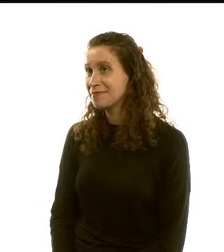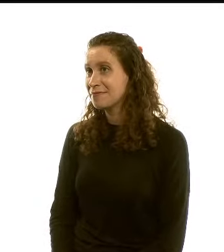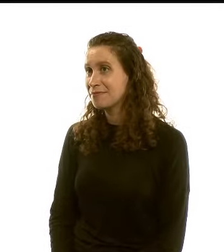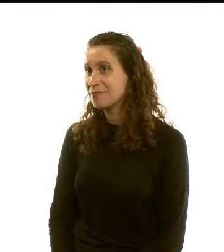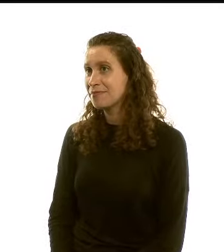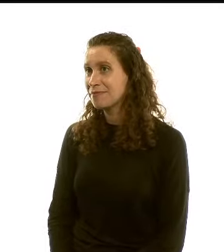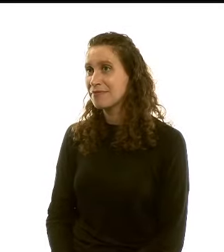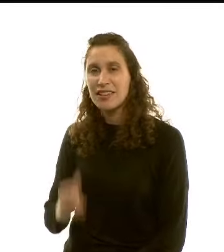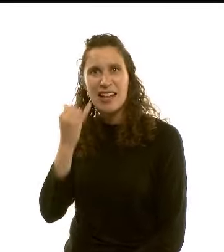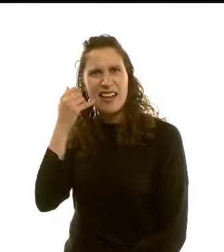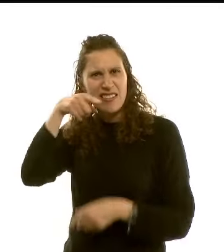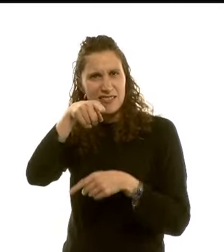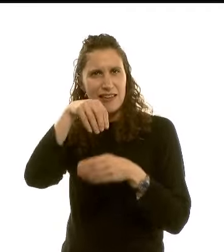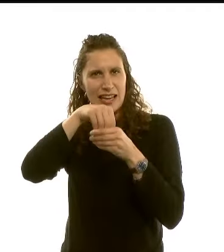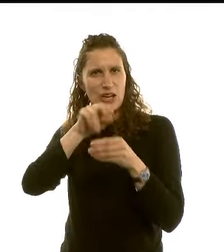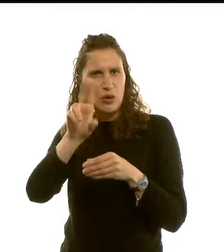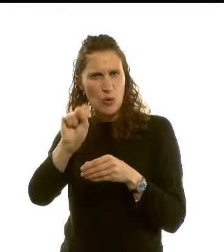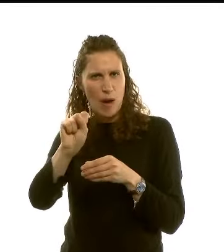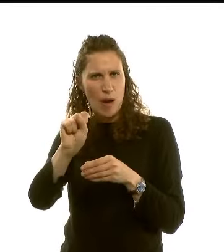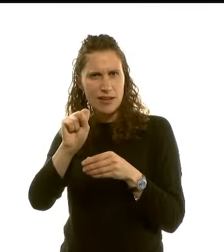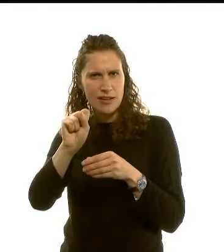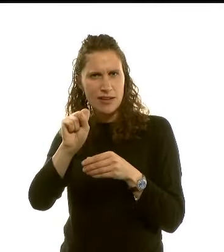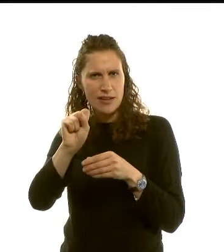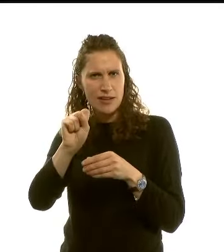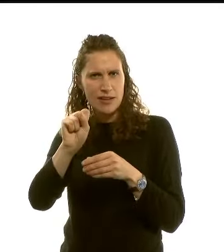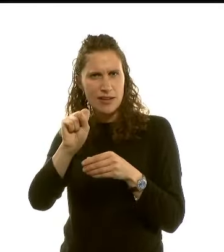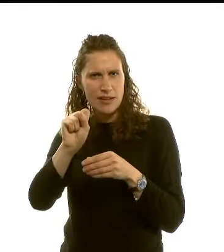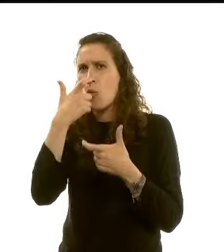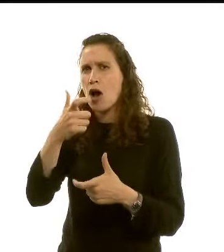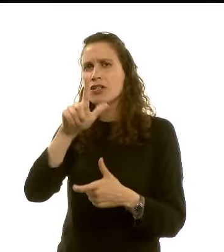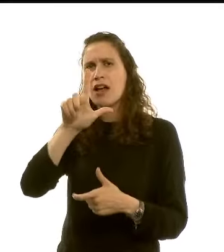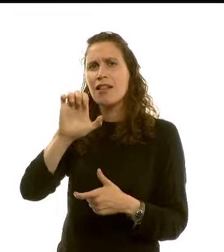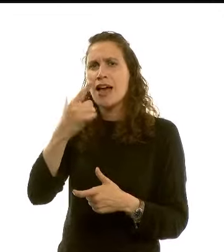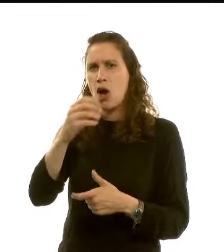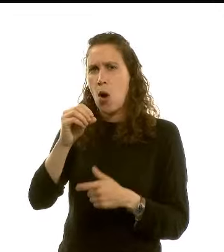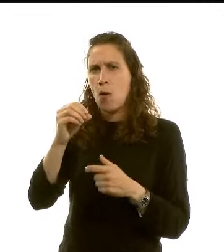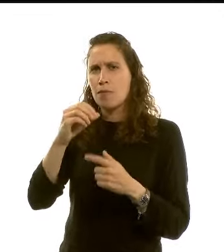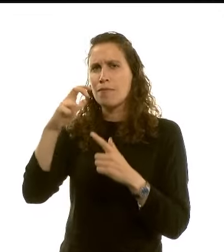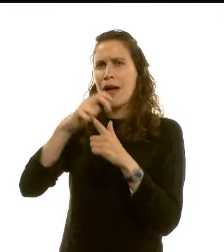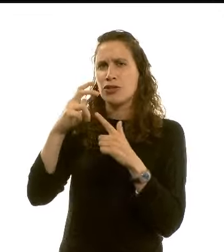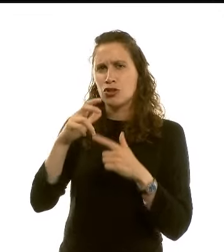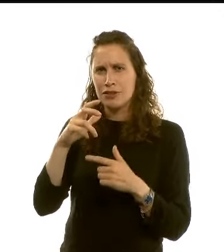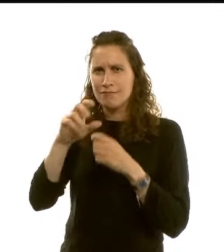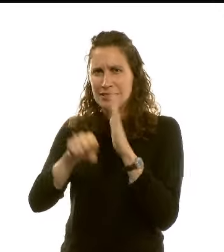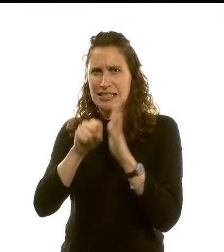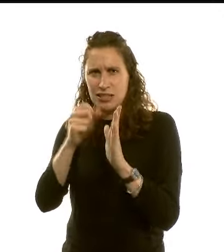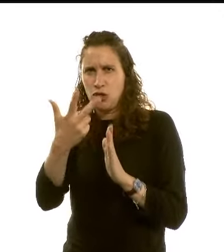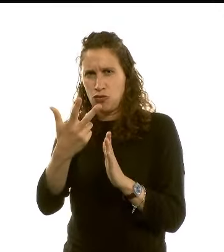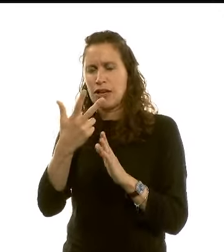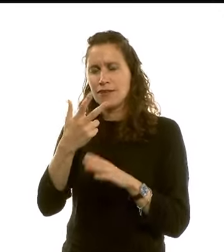you watching in the US, make sure you tune into LEGO Masters Season 3, which will premiere on September the 21st on